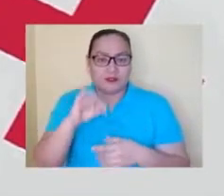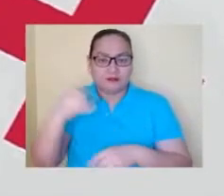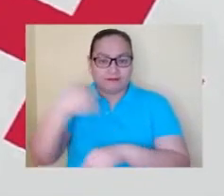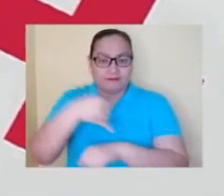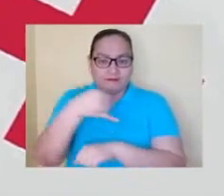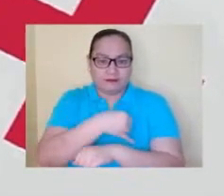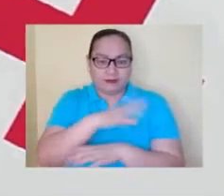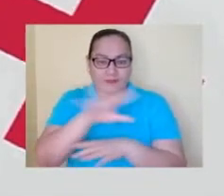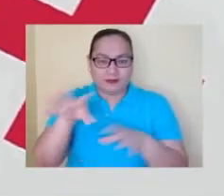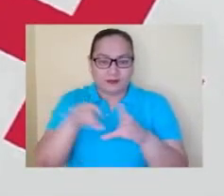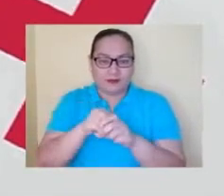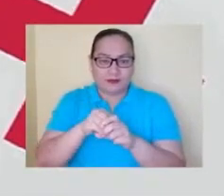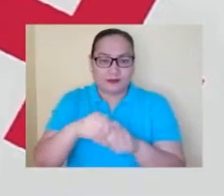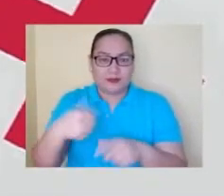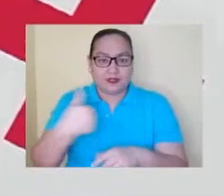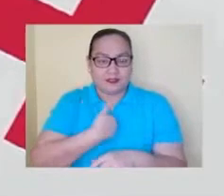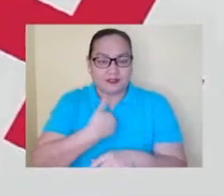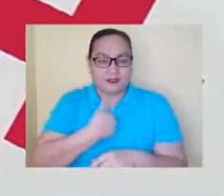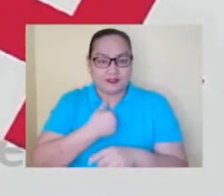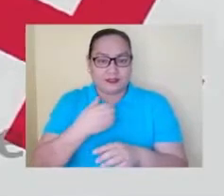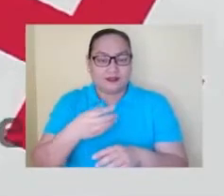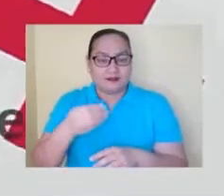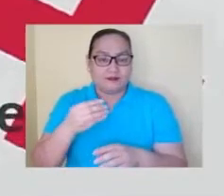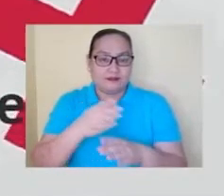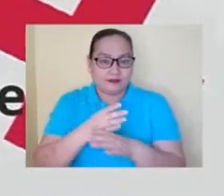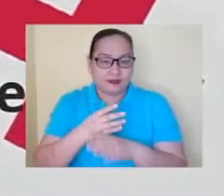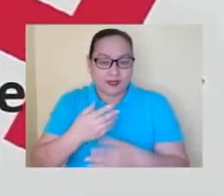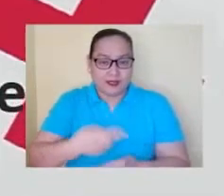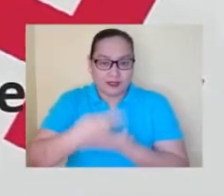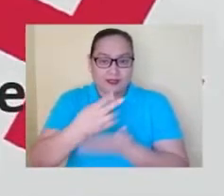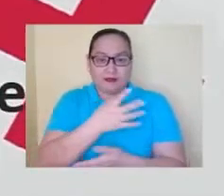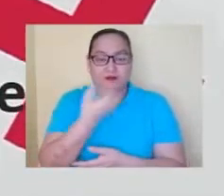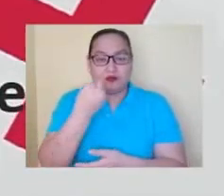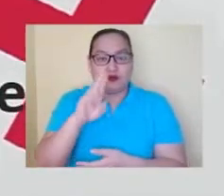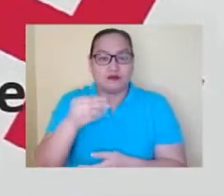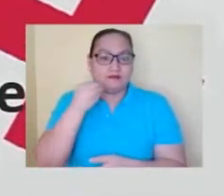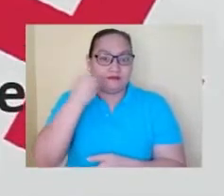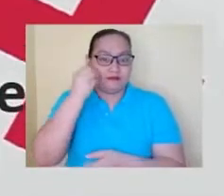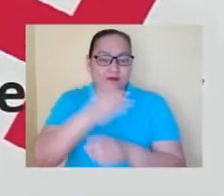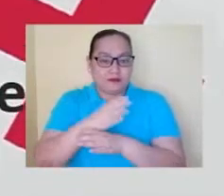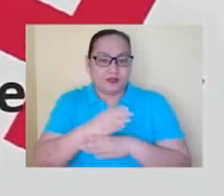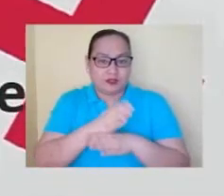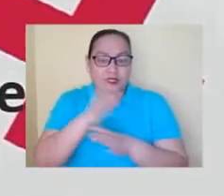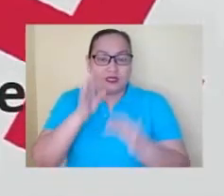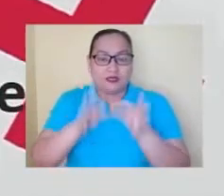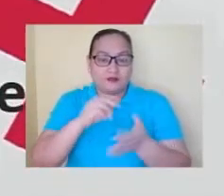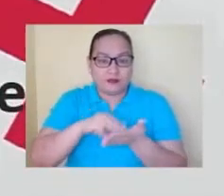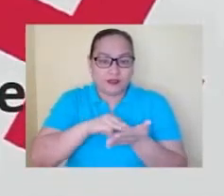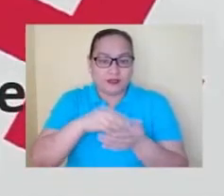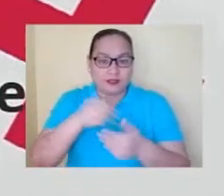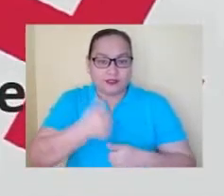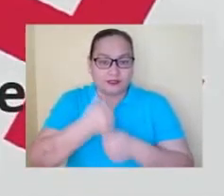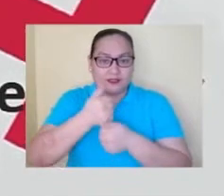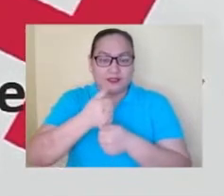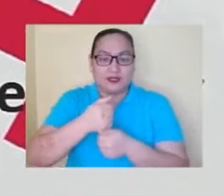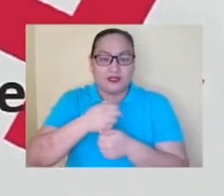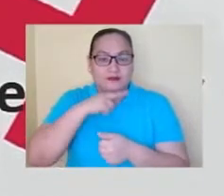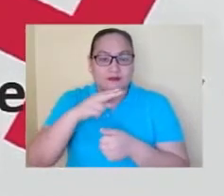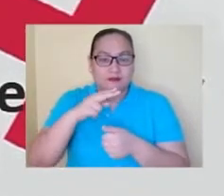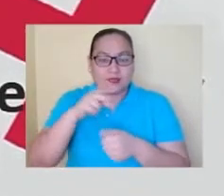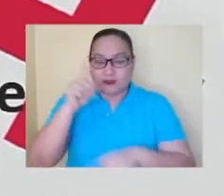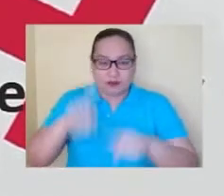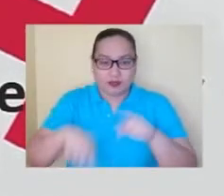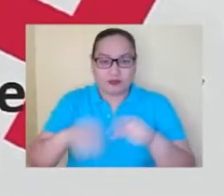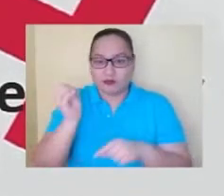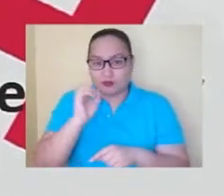injured. It includes self-help and home care if medical assistance is not available or delayed.